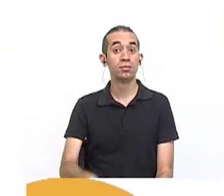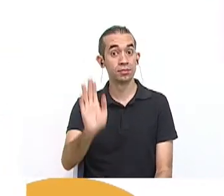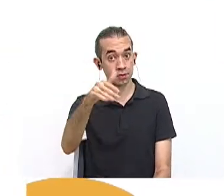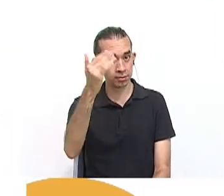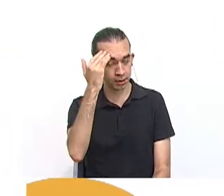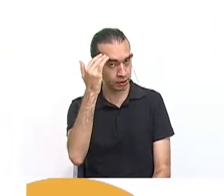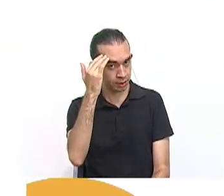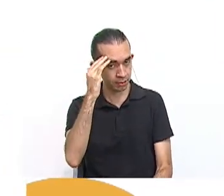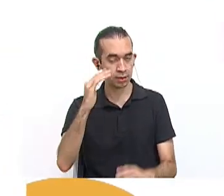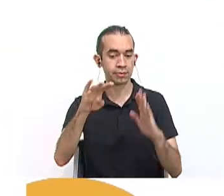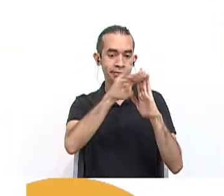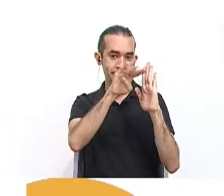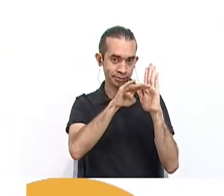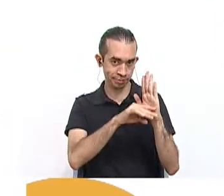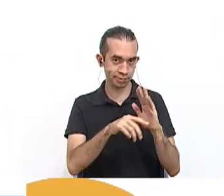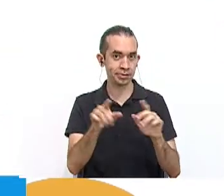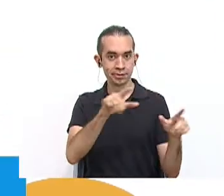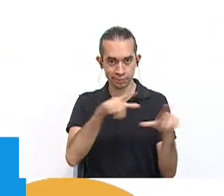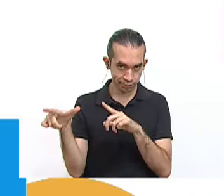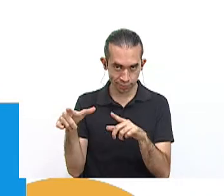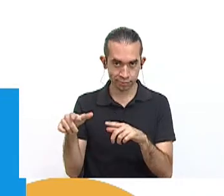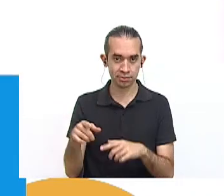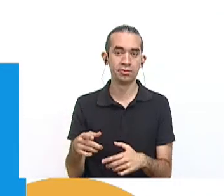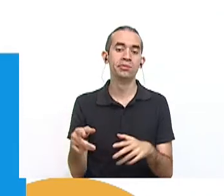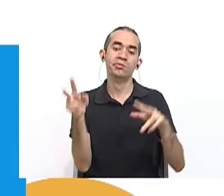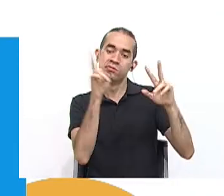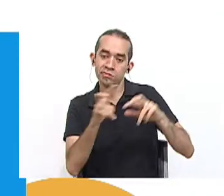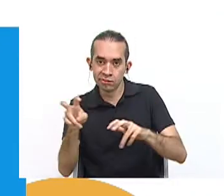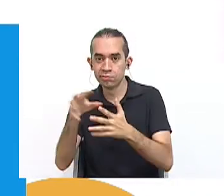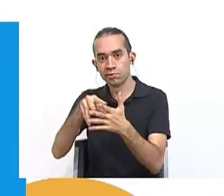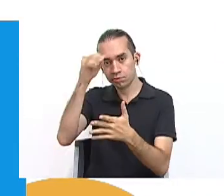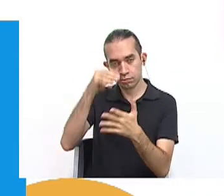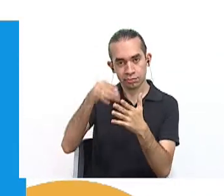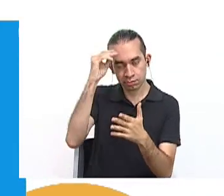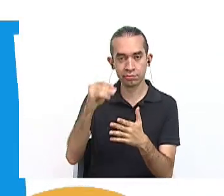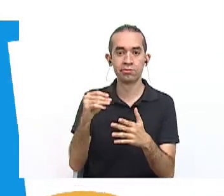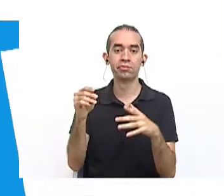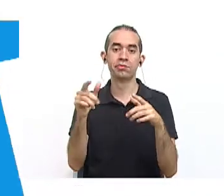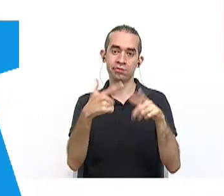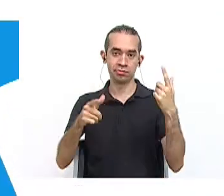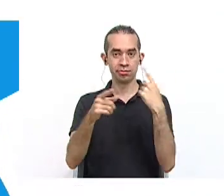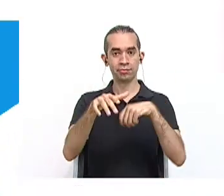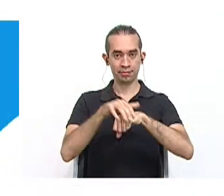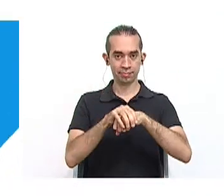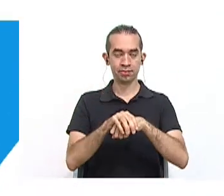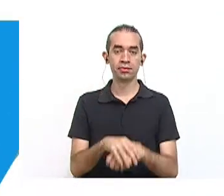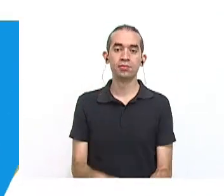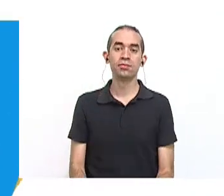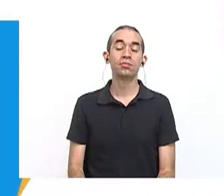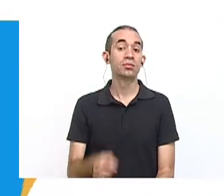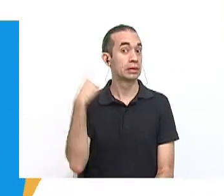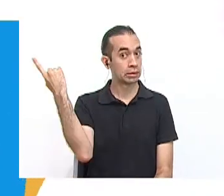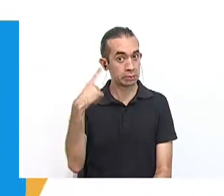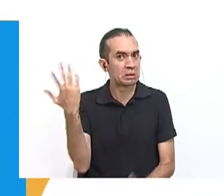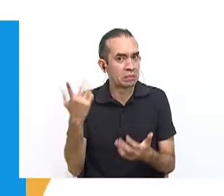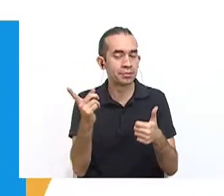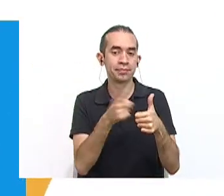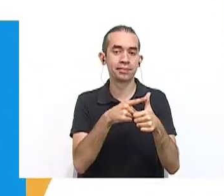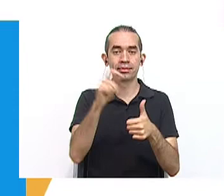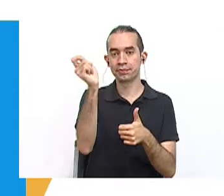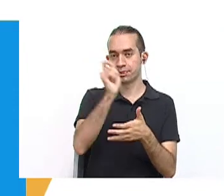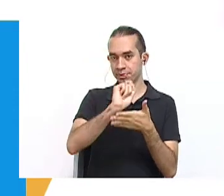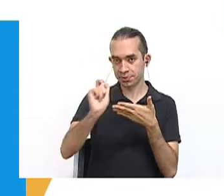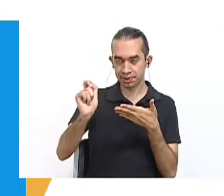to learn and explore the English language. As usual, we're going to be using a pencil, all right? If you don't want to